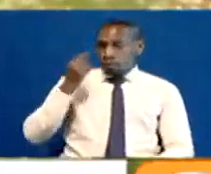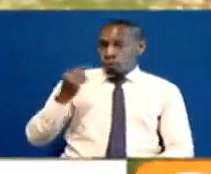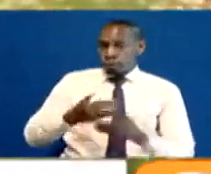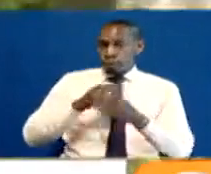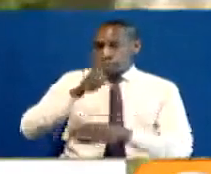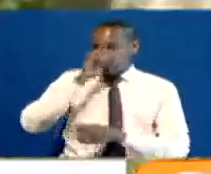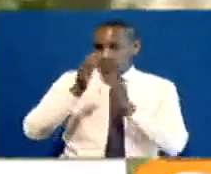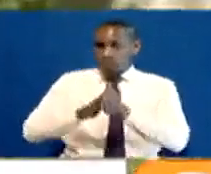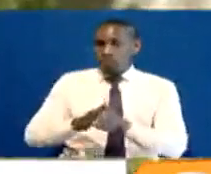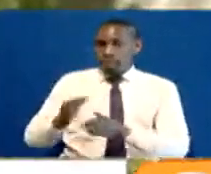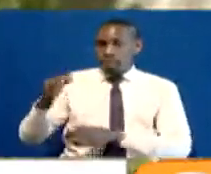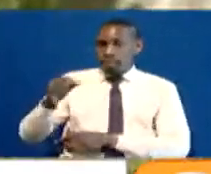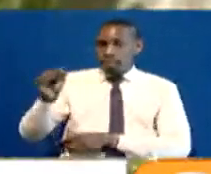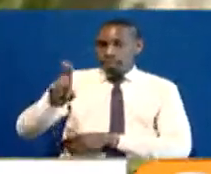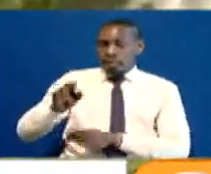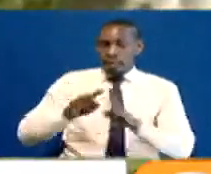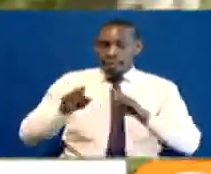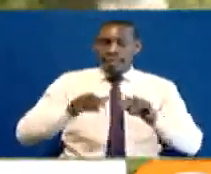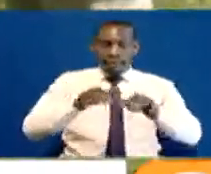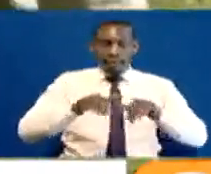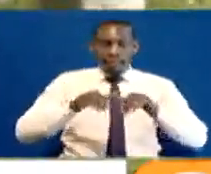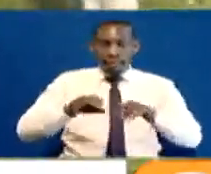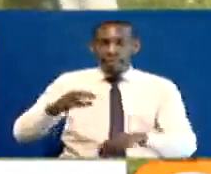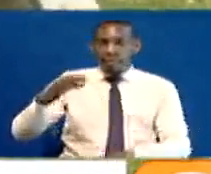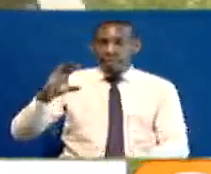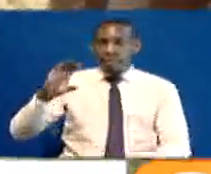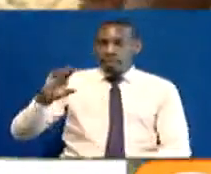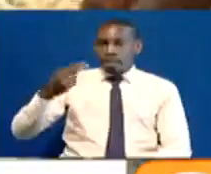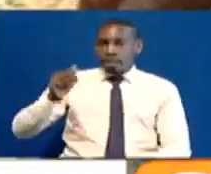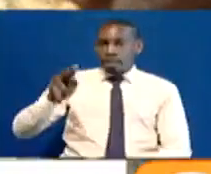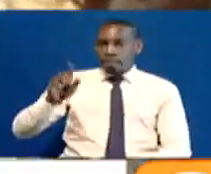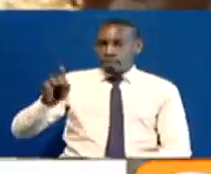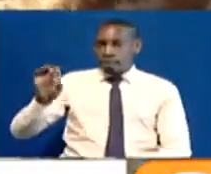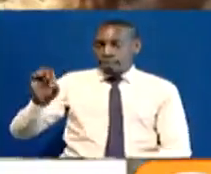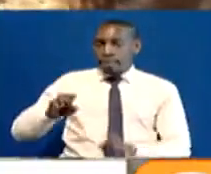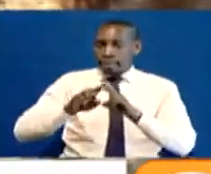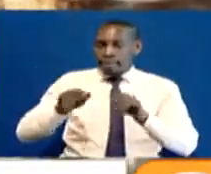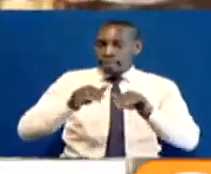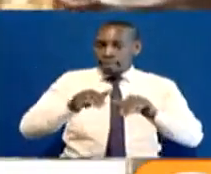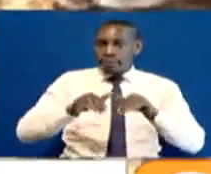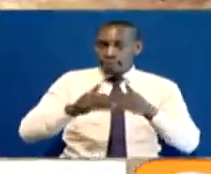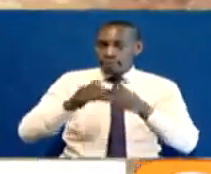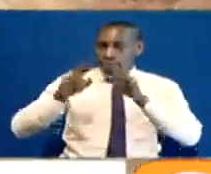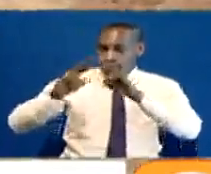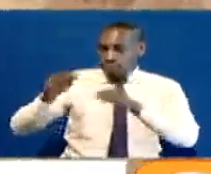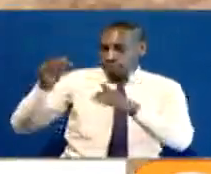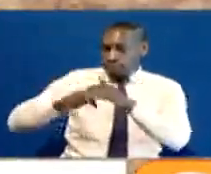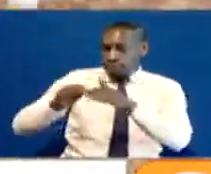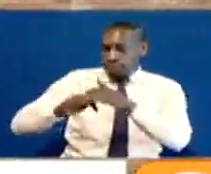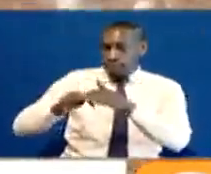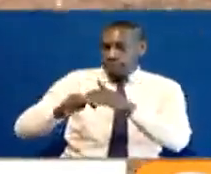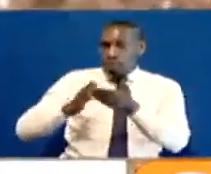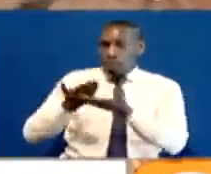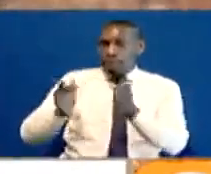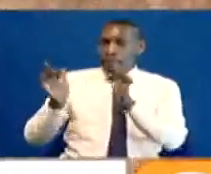in the General Service Unit, has ventured into chamomile farming. He delved into it after thorough research, largely from